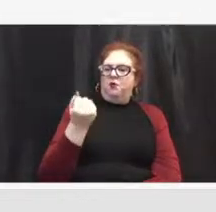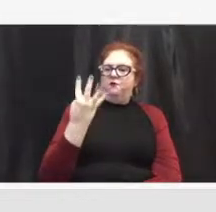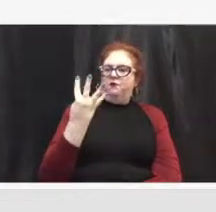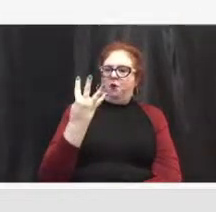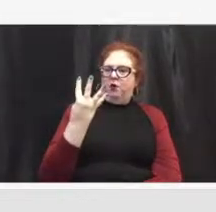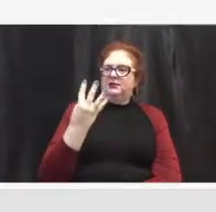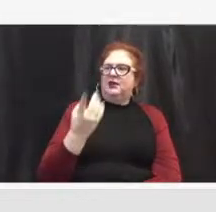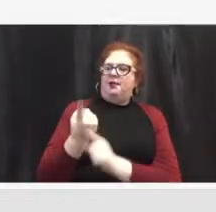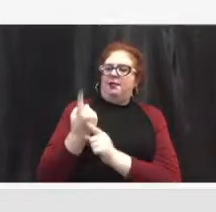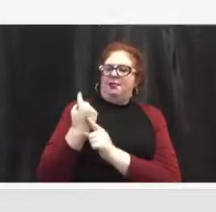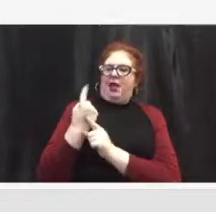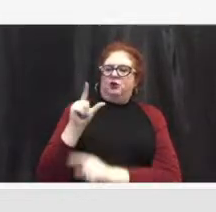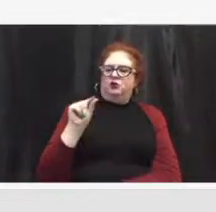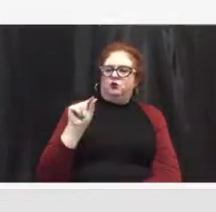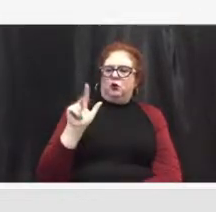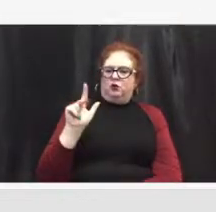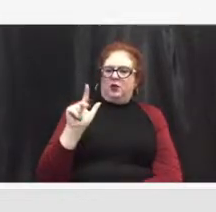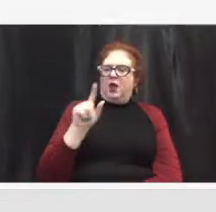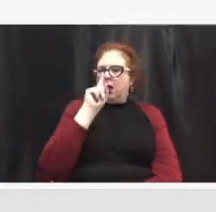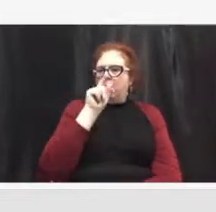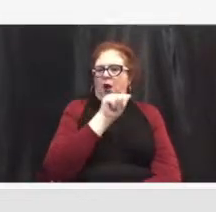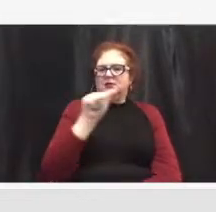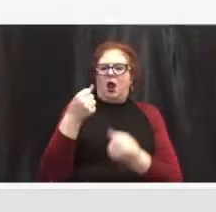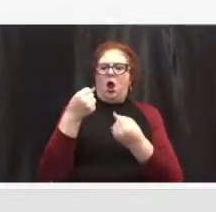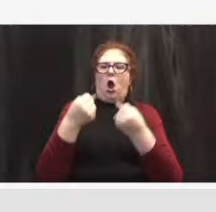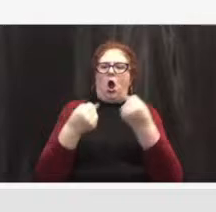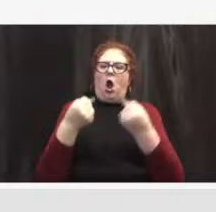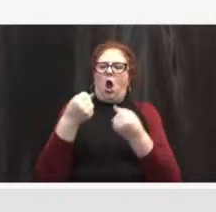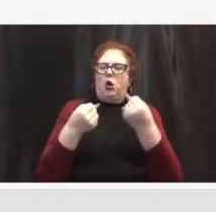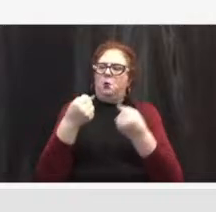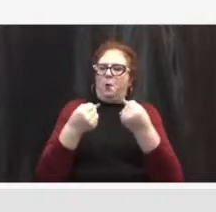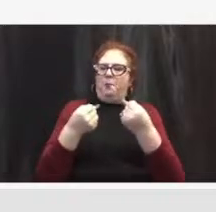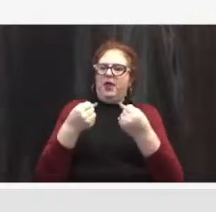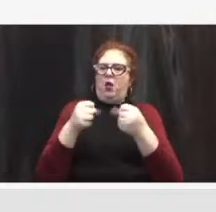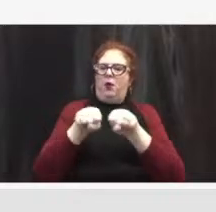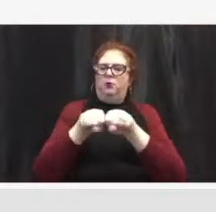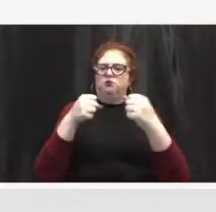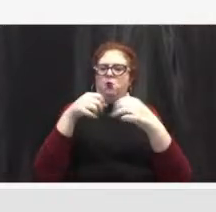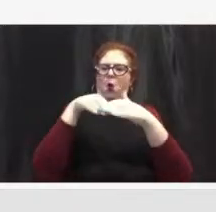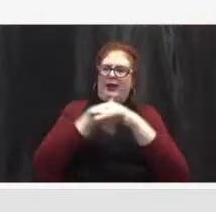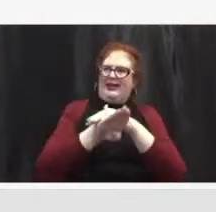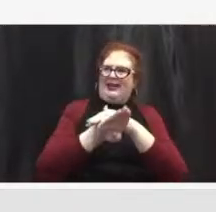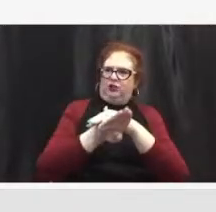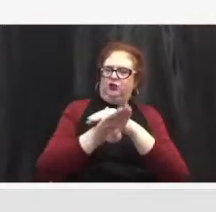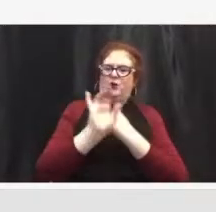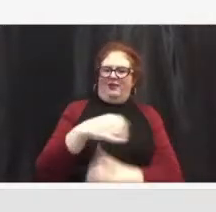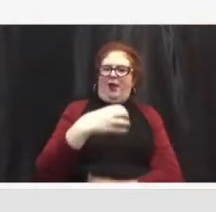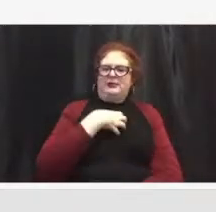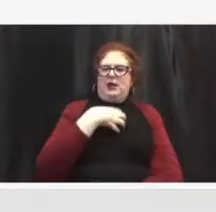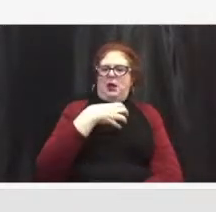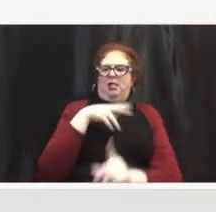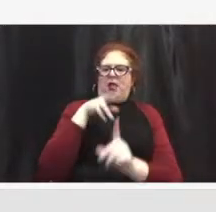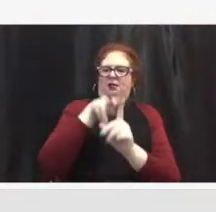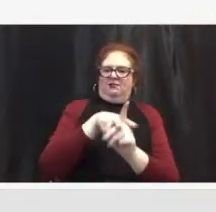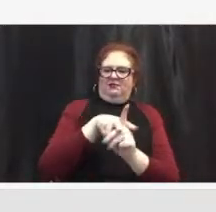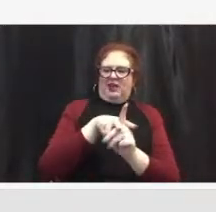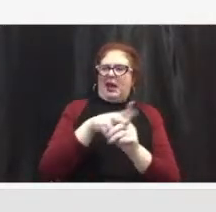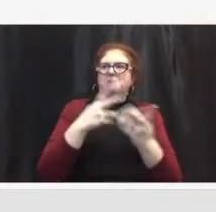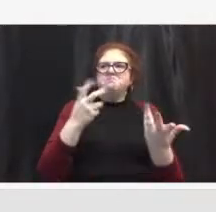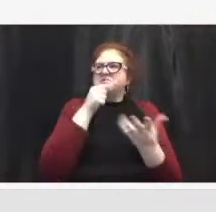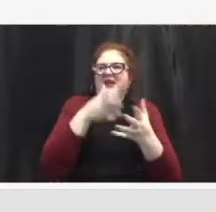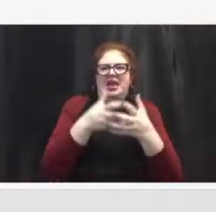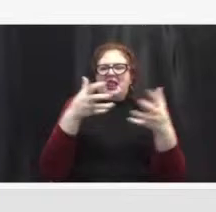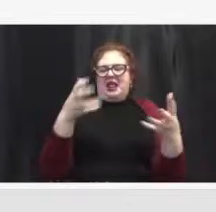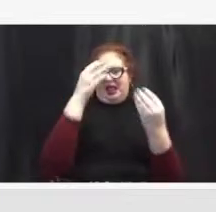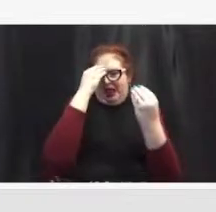involved an auto breaking and entering complaint. And there's not a whole lot of information. It